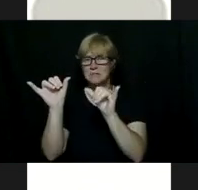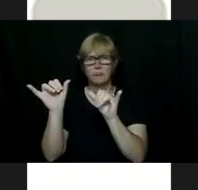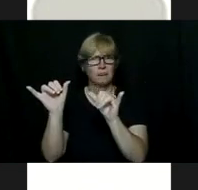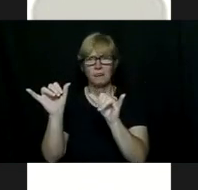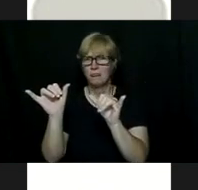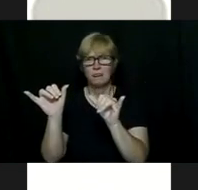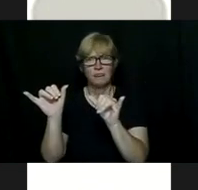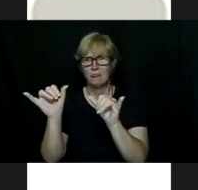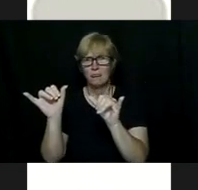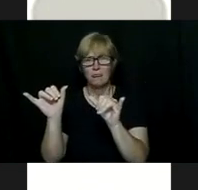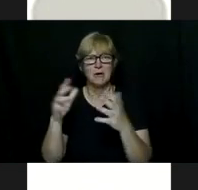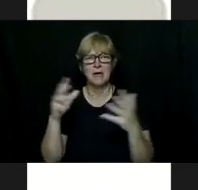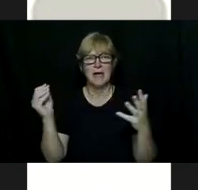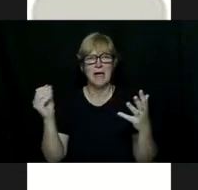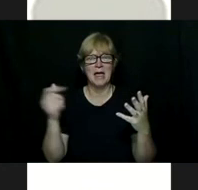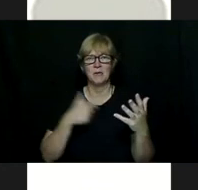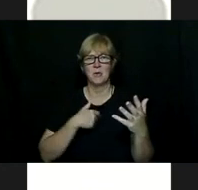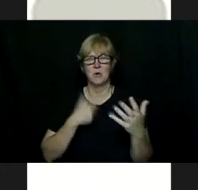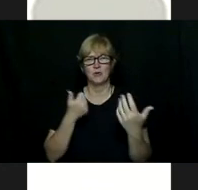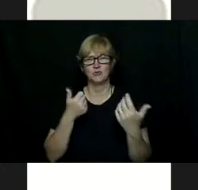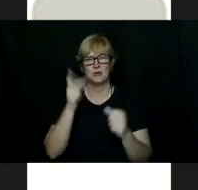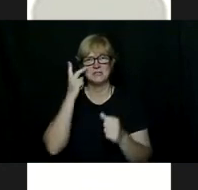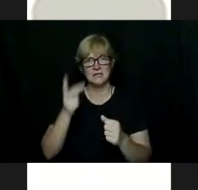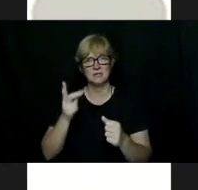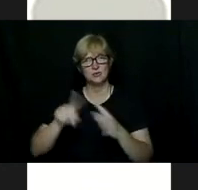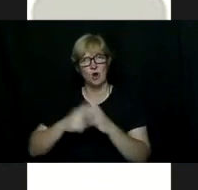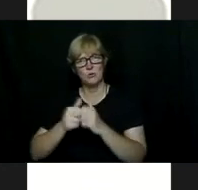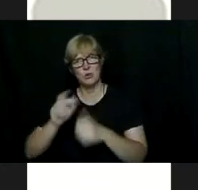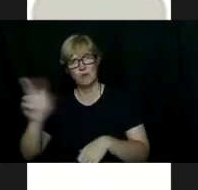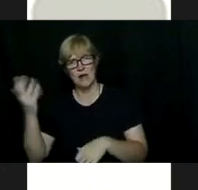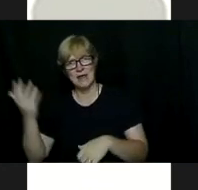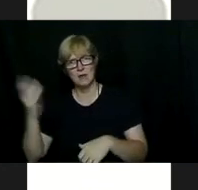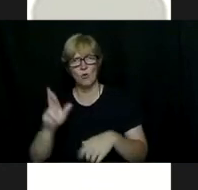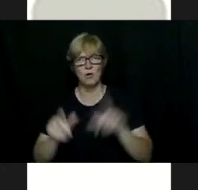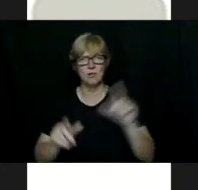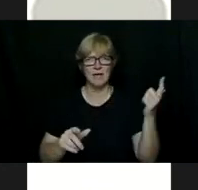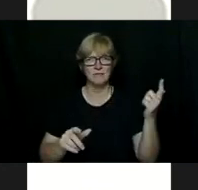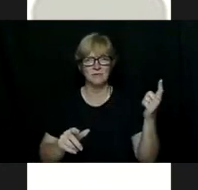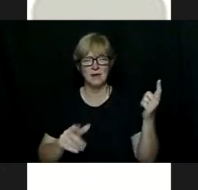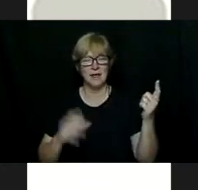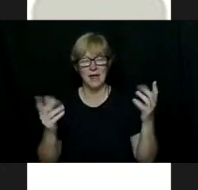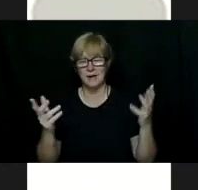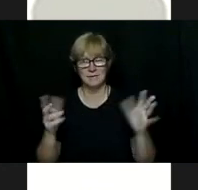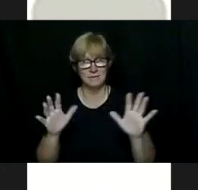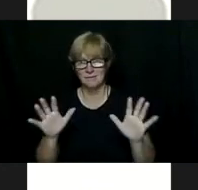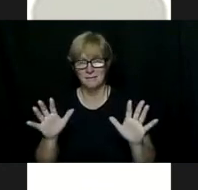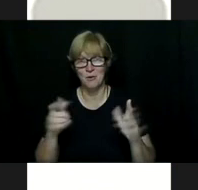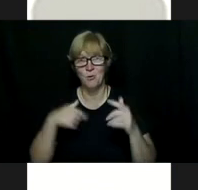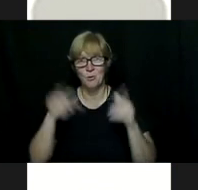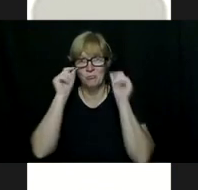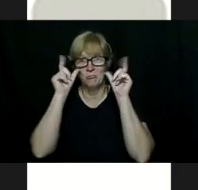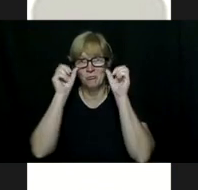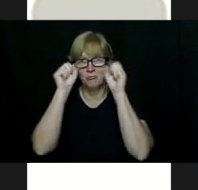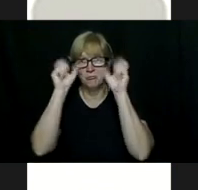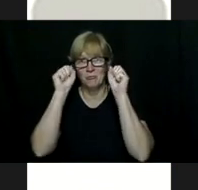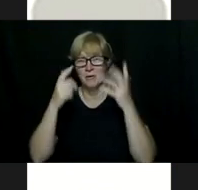And we only looked more or less whether they started with right hand or with left hand. And yeah, this was below